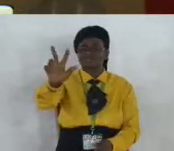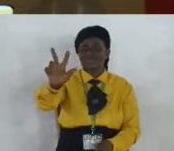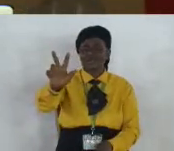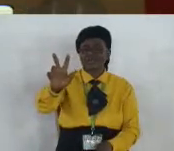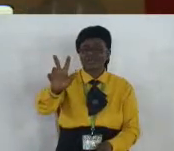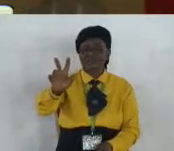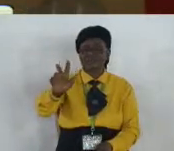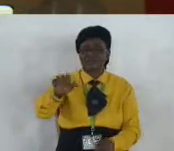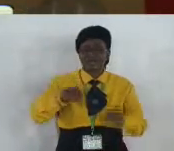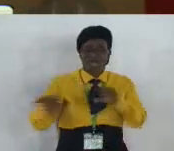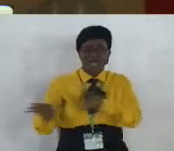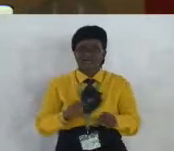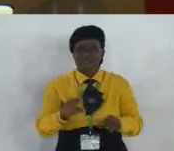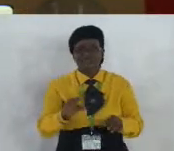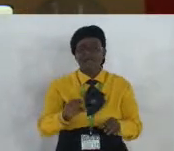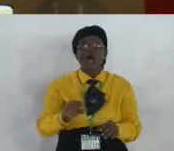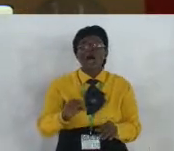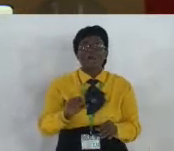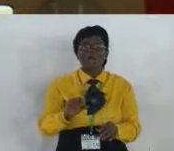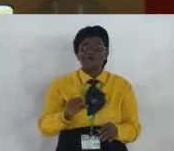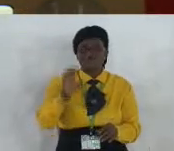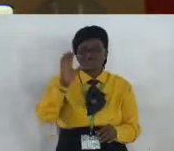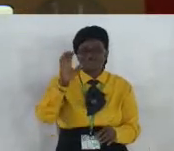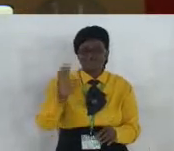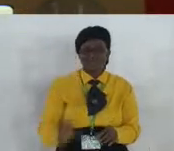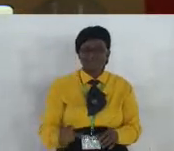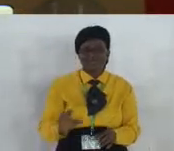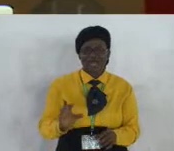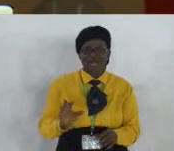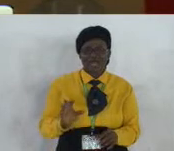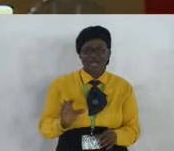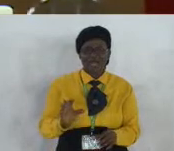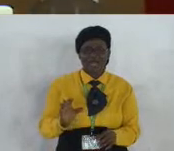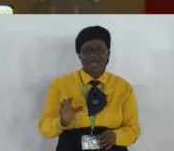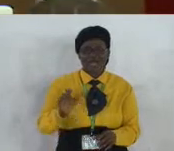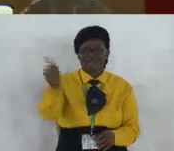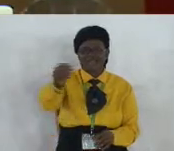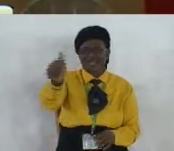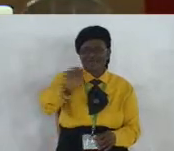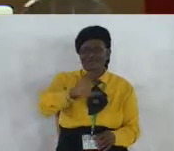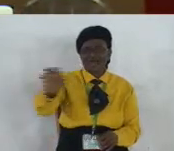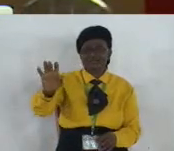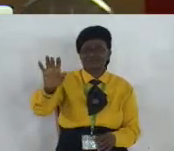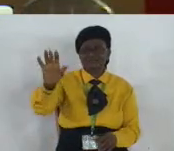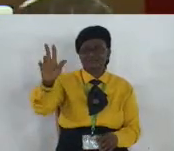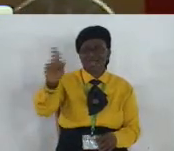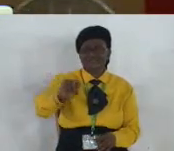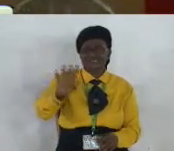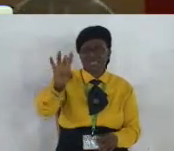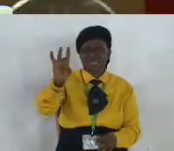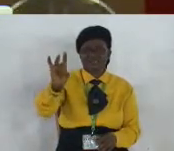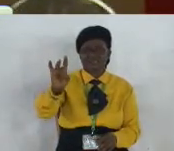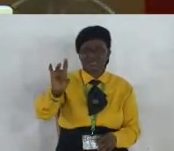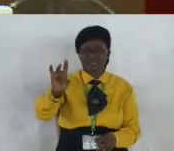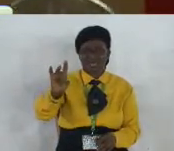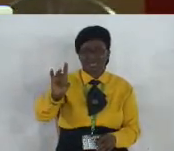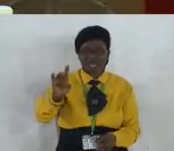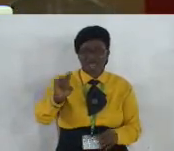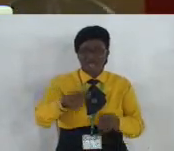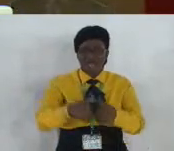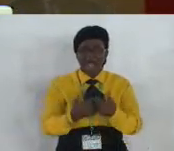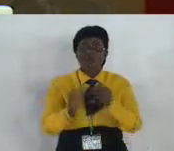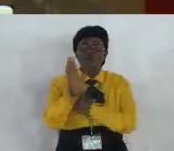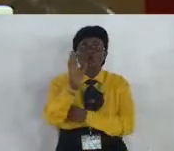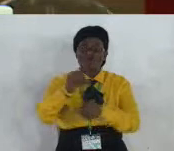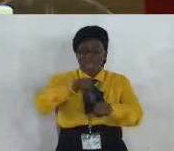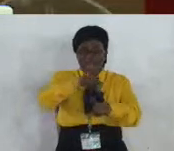Acts of the Apostles, chapter 10, verse 38. Acts chapter 10, verse 38. How God